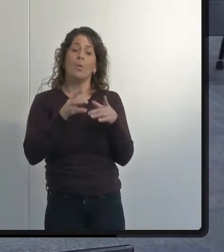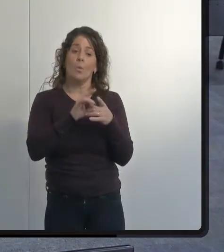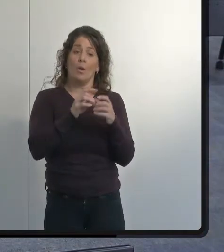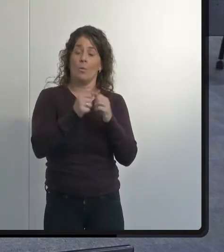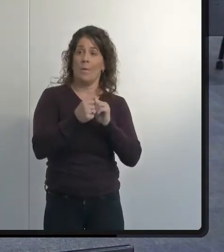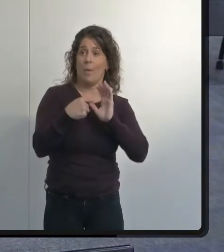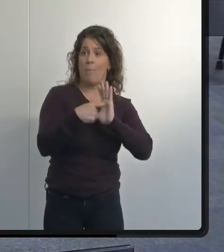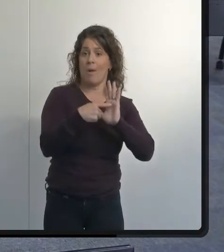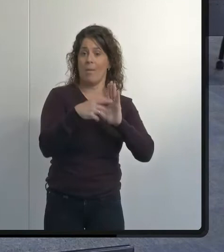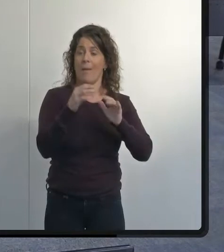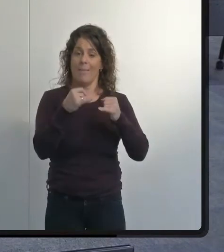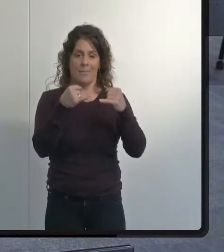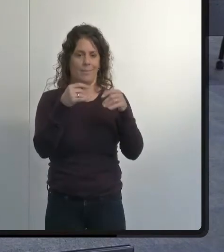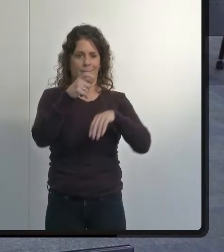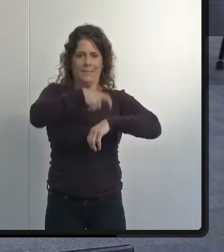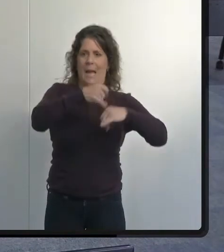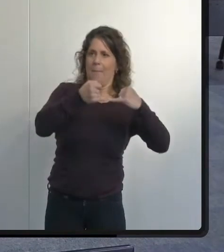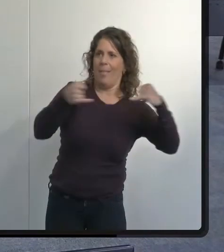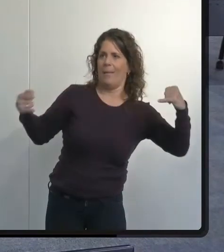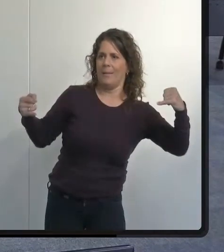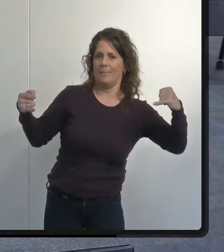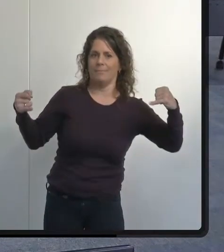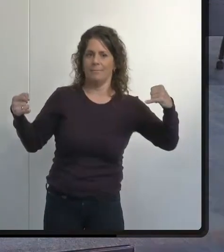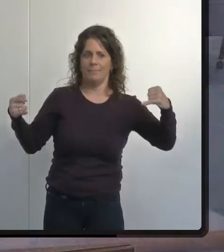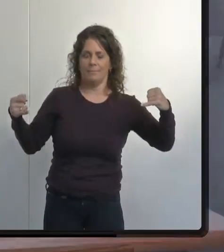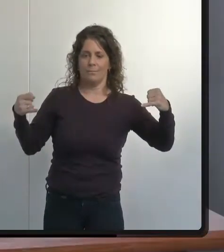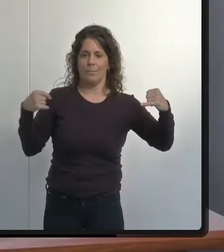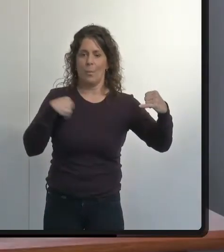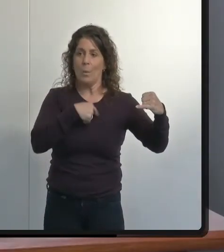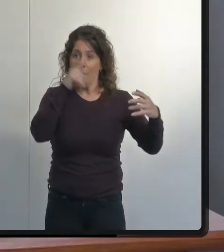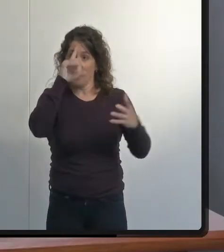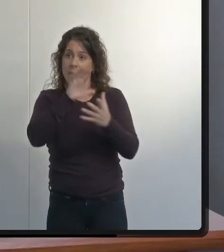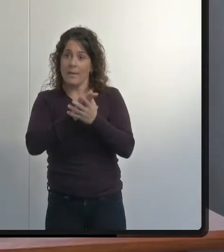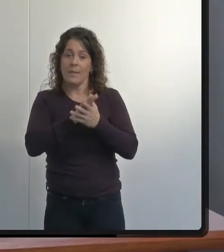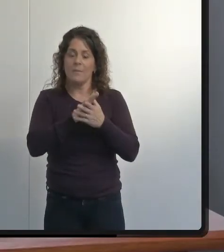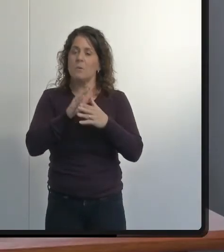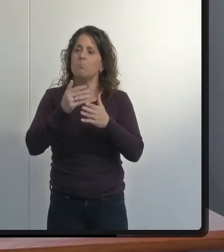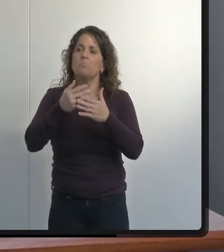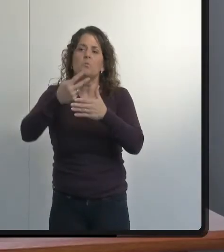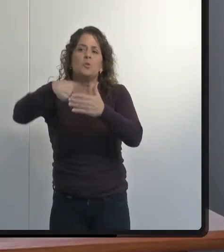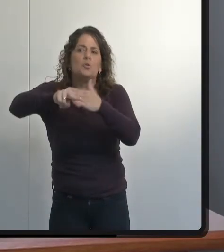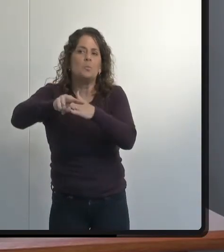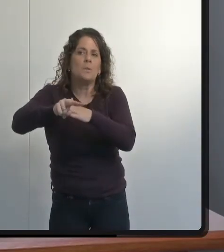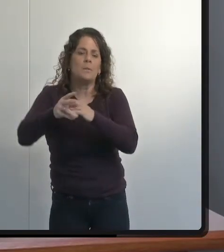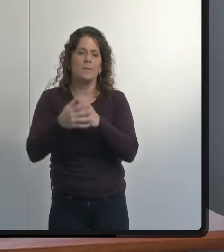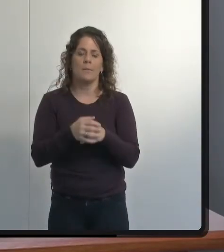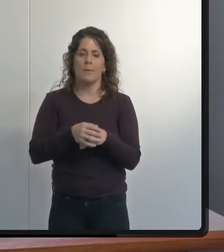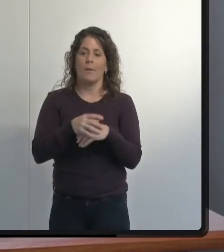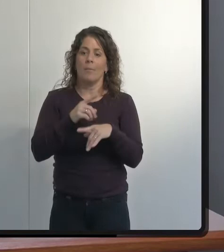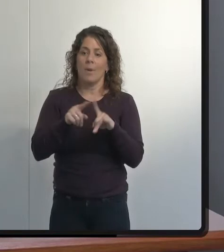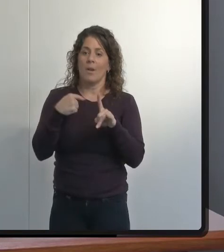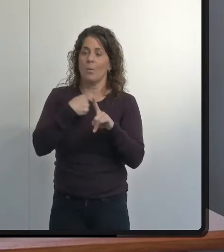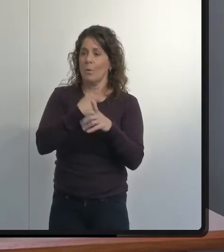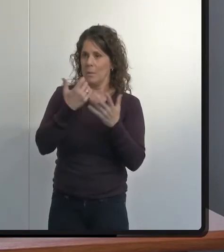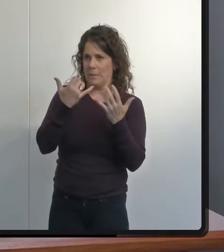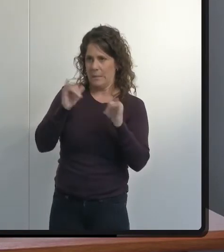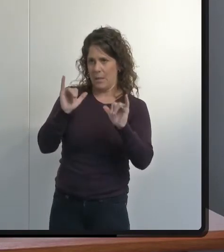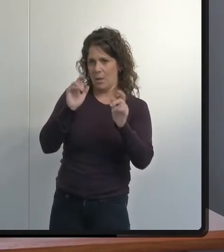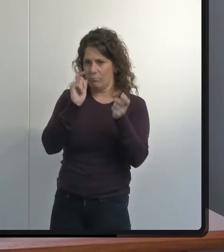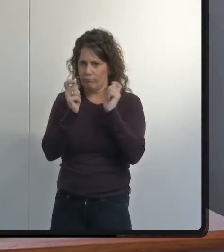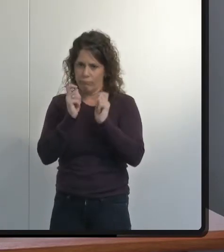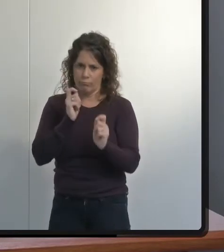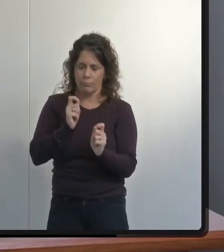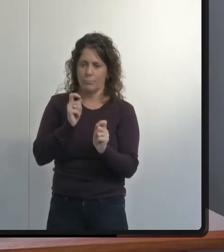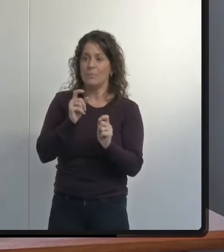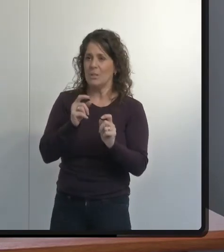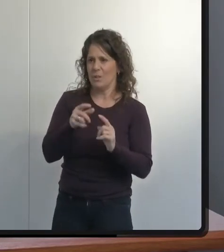and the timeline, you know, we do anticipate it to occur within the next few weeks regarding the peak. However, we are still refining that model. It's a